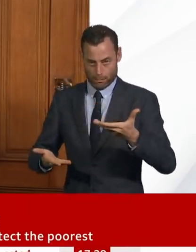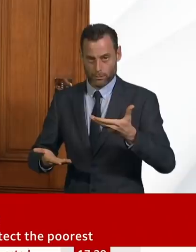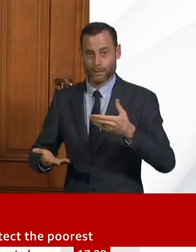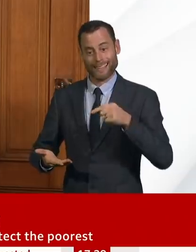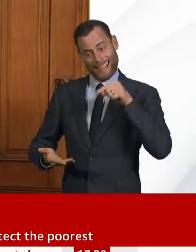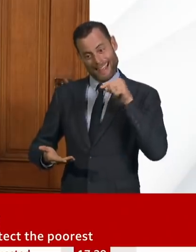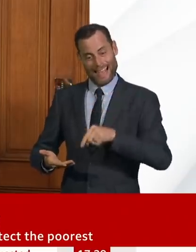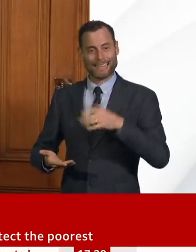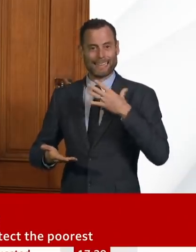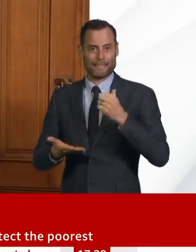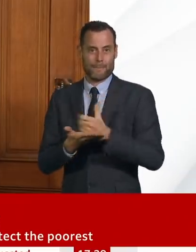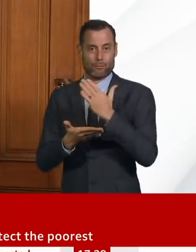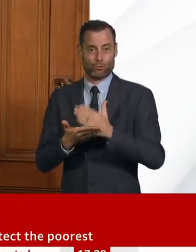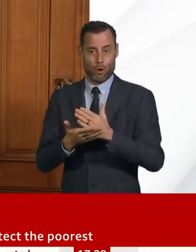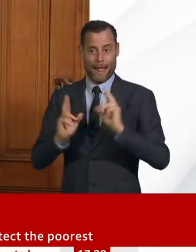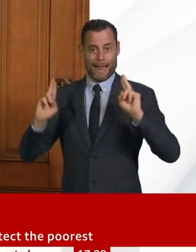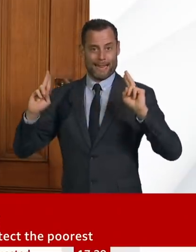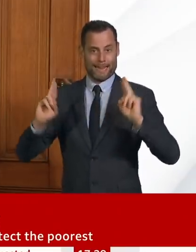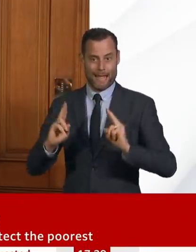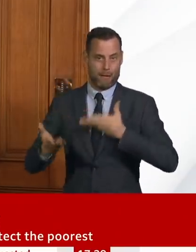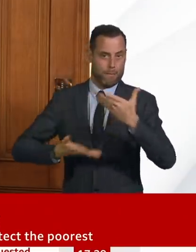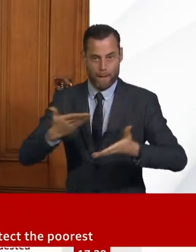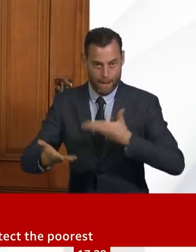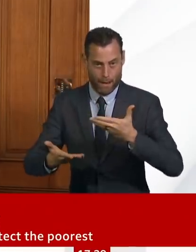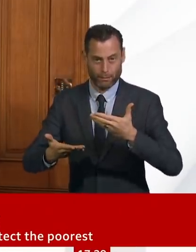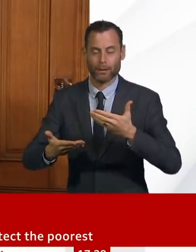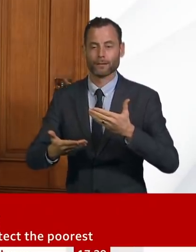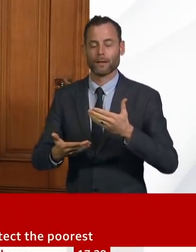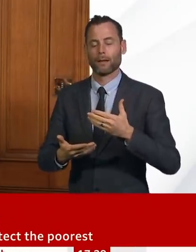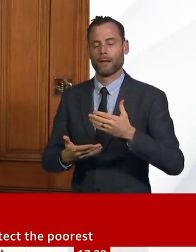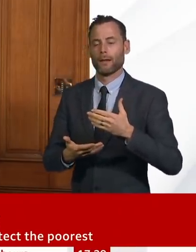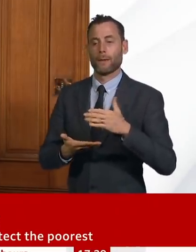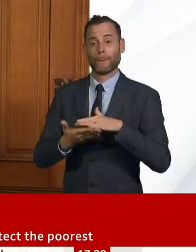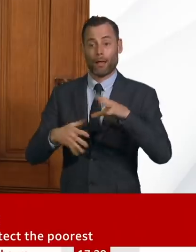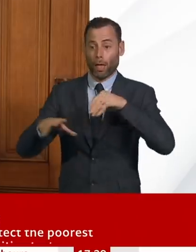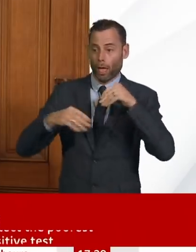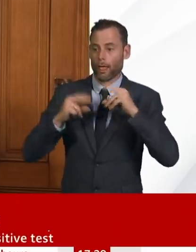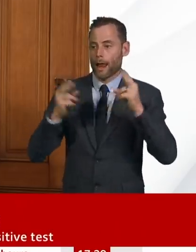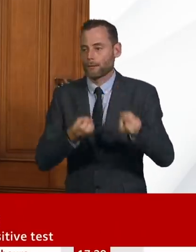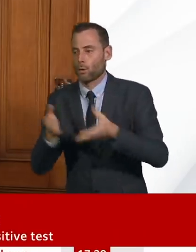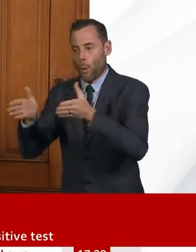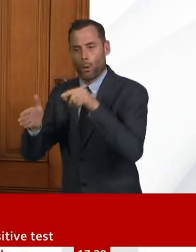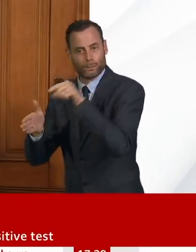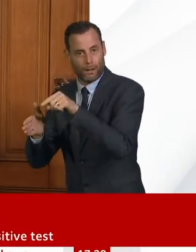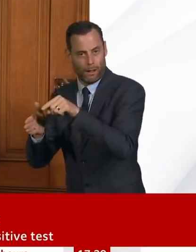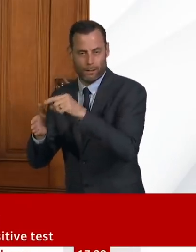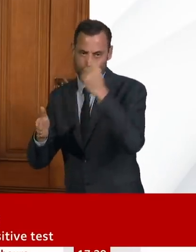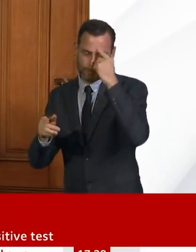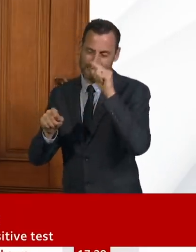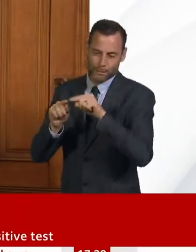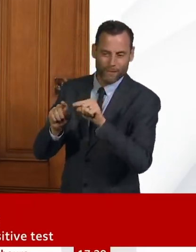off the health service, particularly in those 60-plus age groups. And to your point about